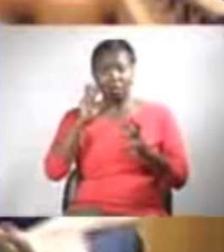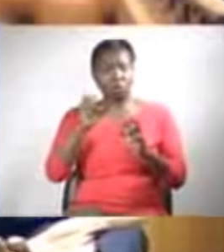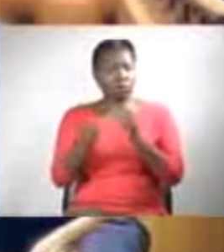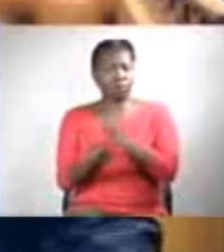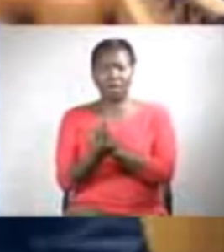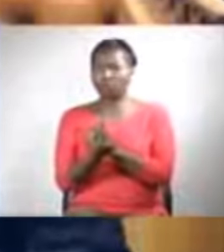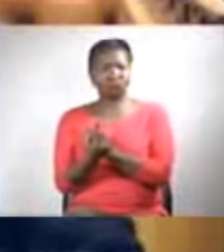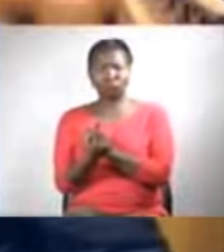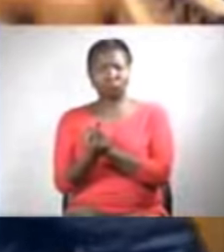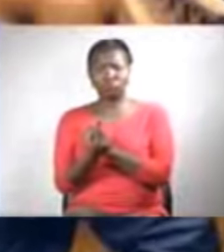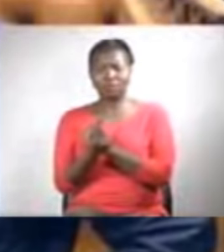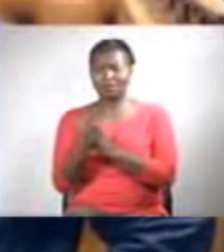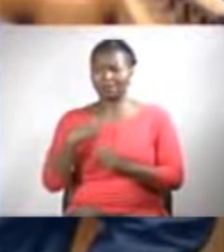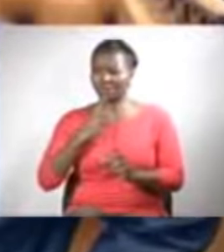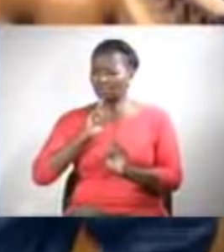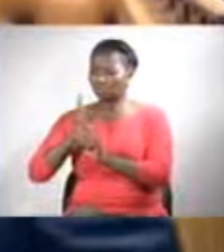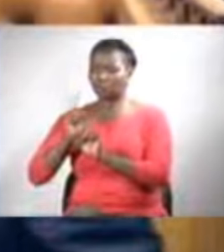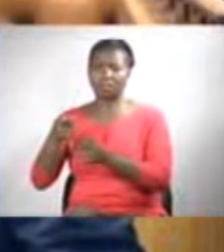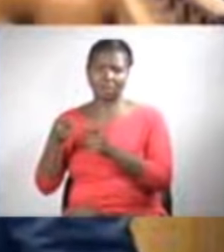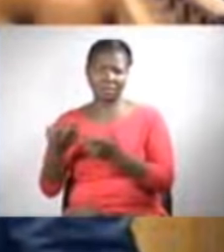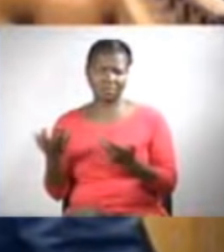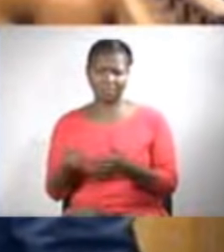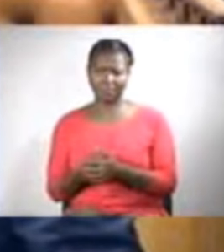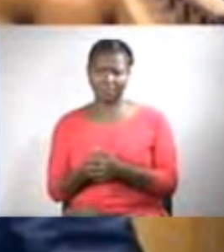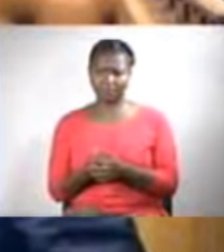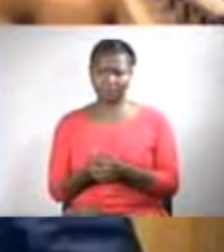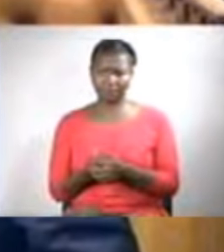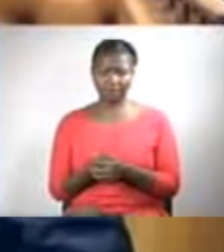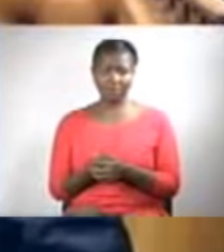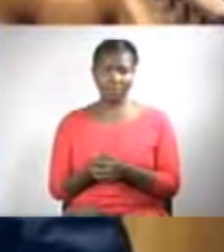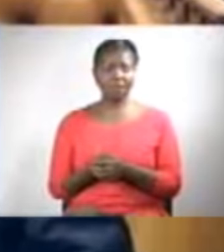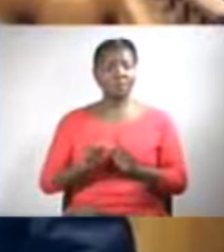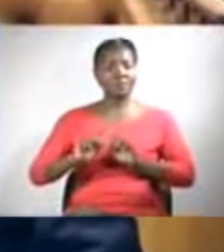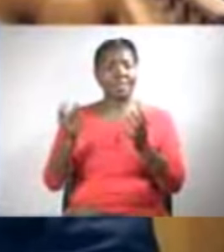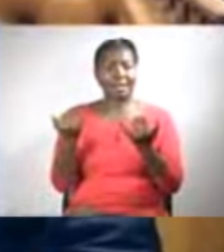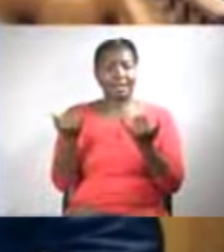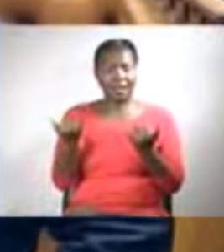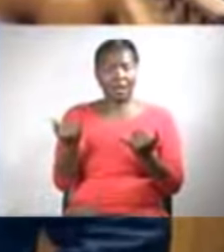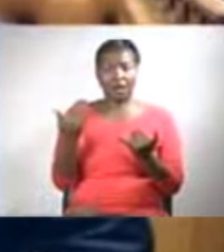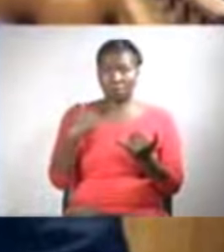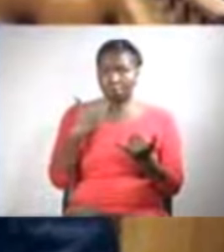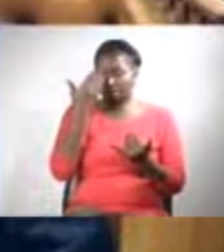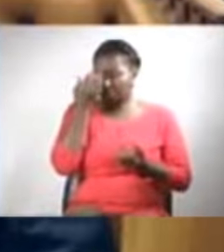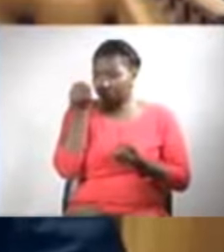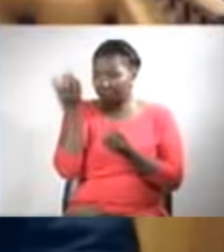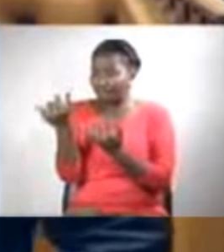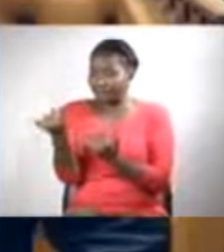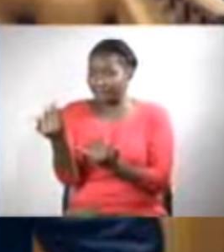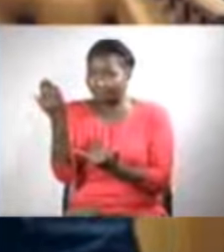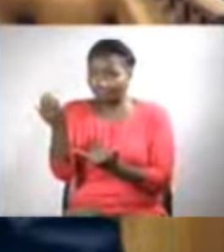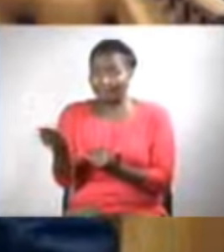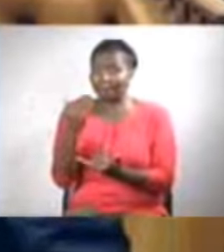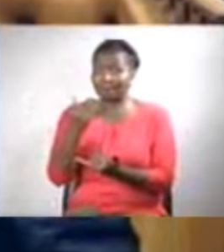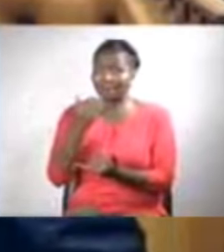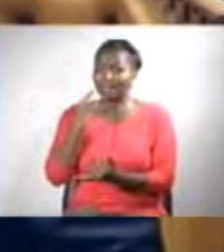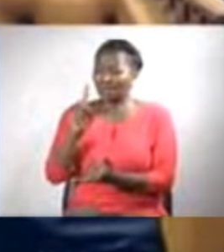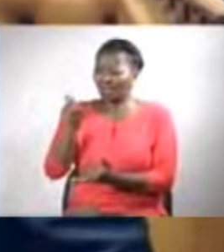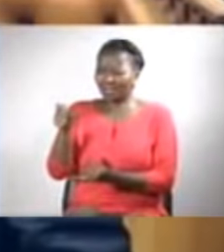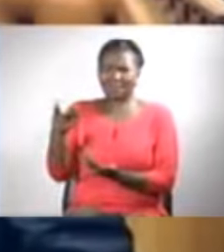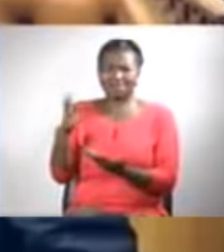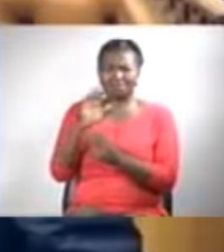There's no need to answer the question really. I think what I've said tells you that your question really